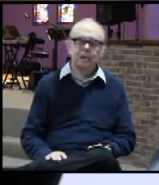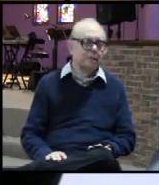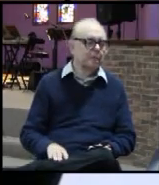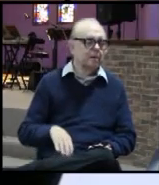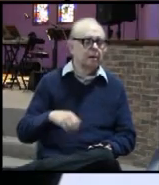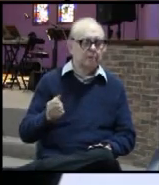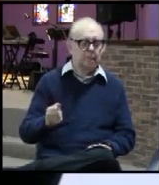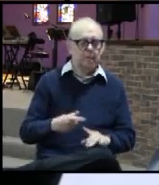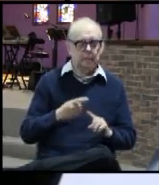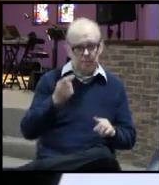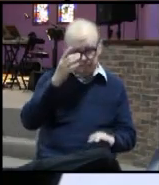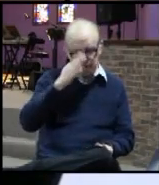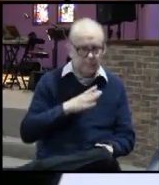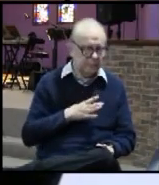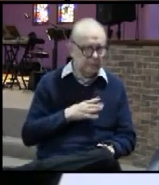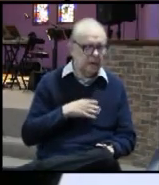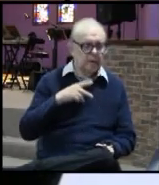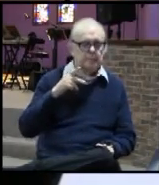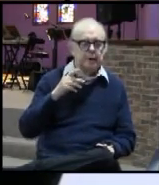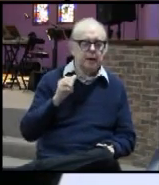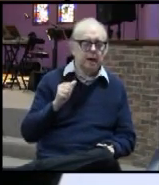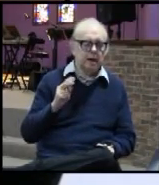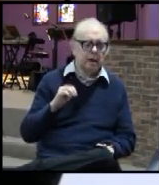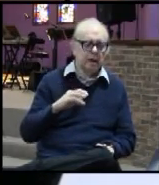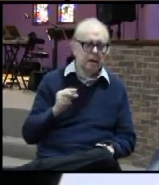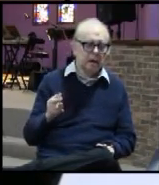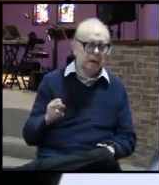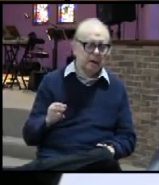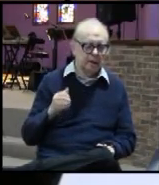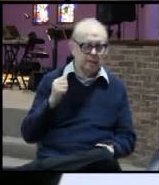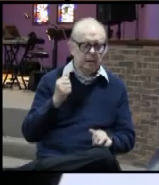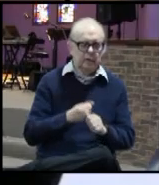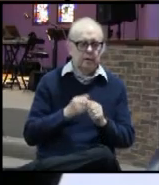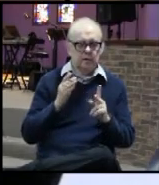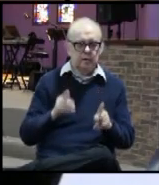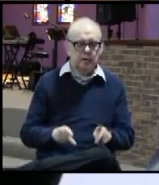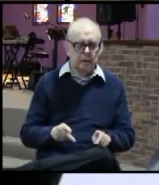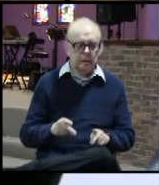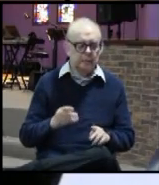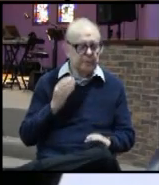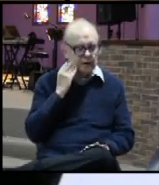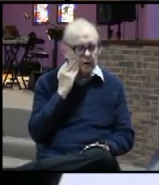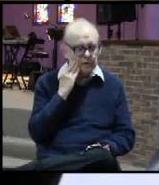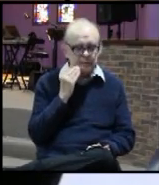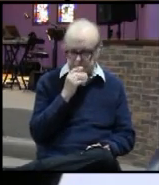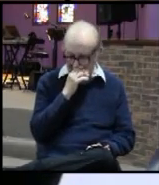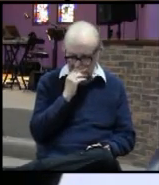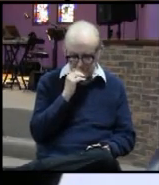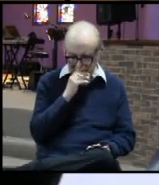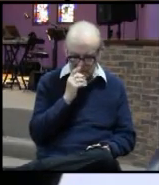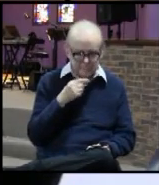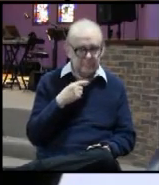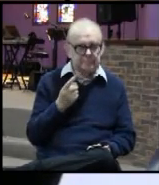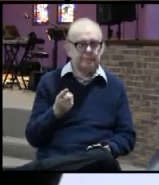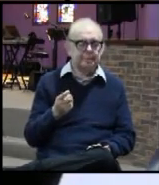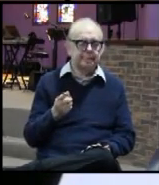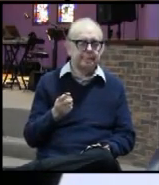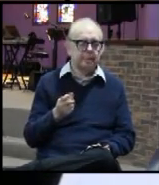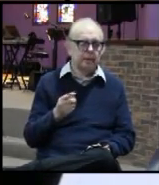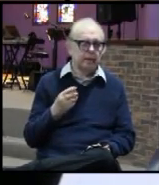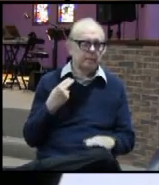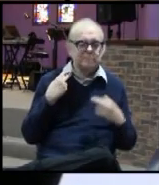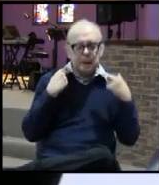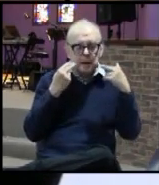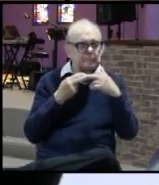Another famous quote is from Pontovia. He said, everybody knows who he is, right? He's that famous Mexican